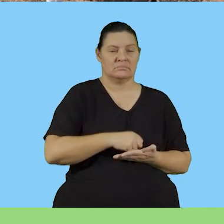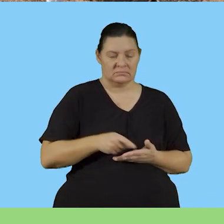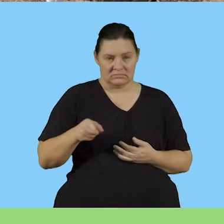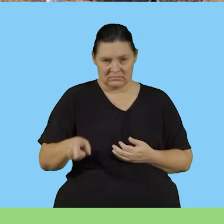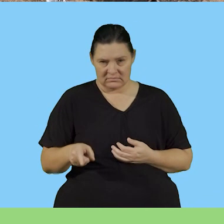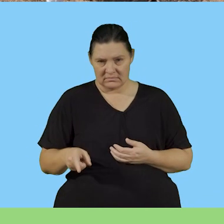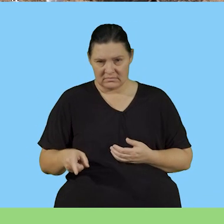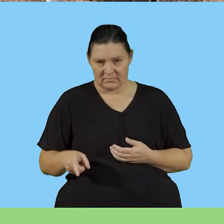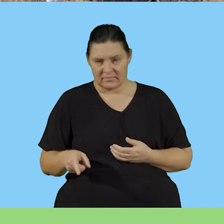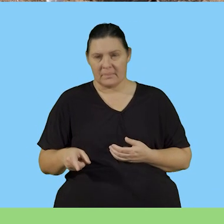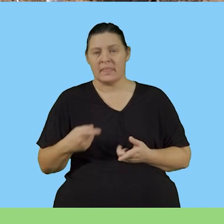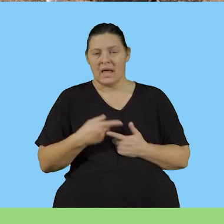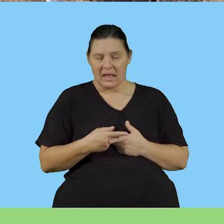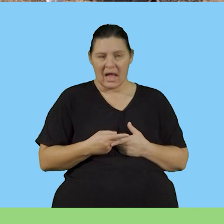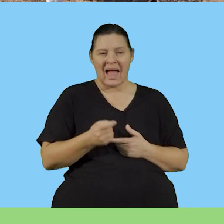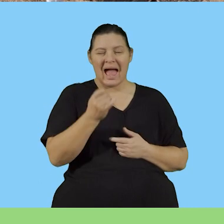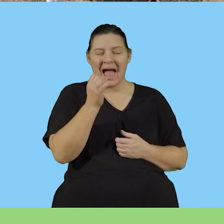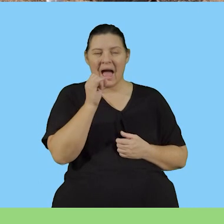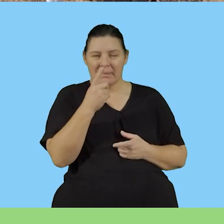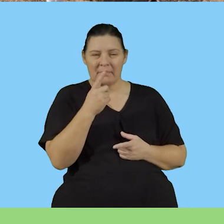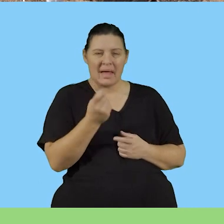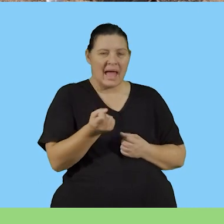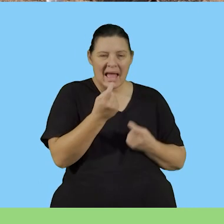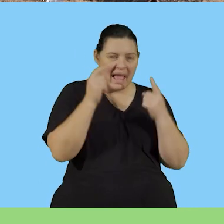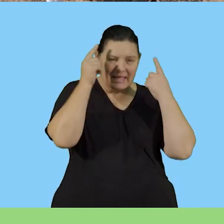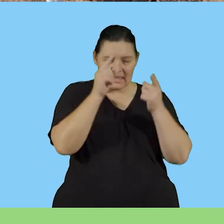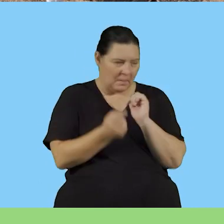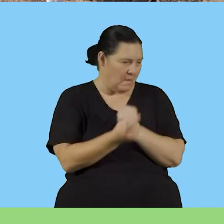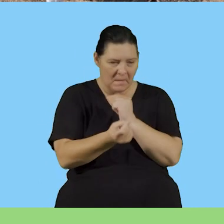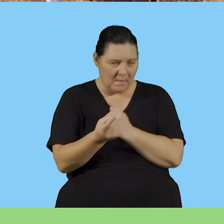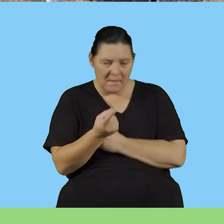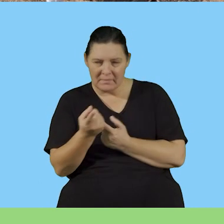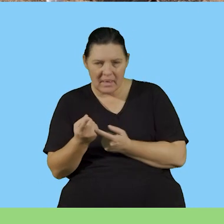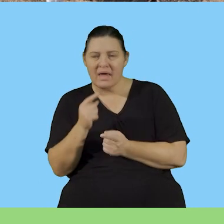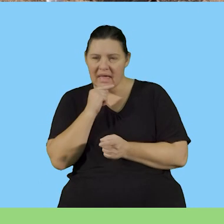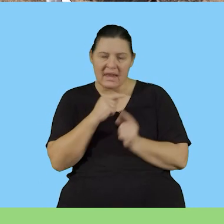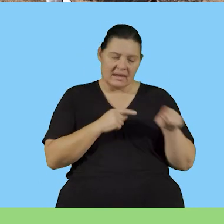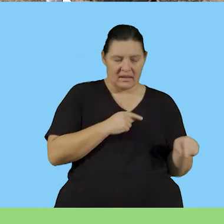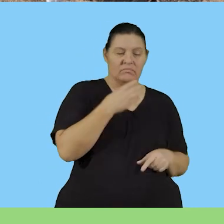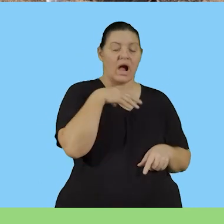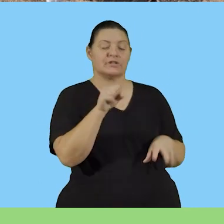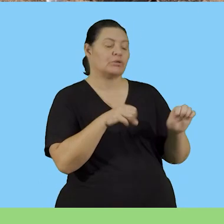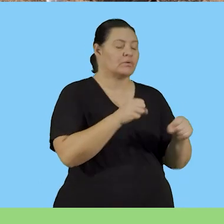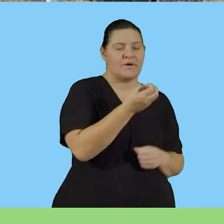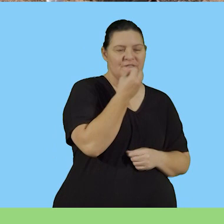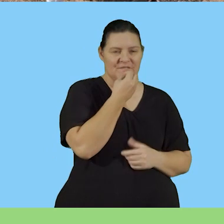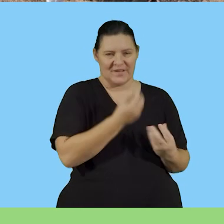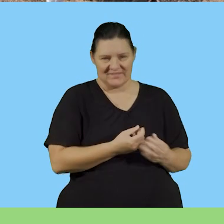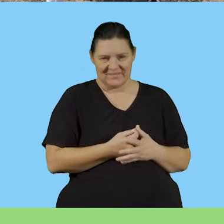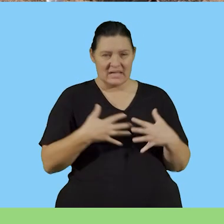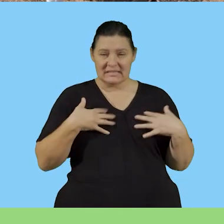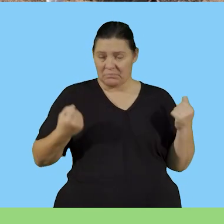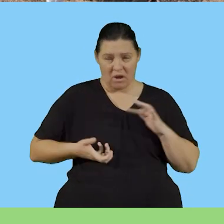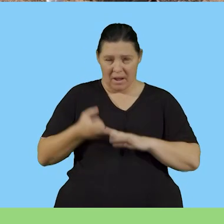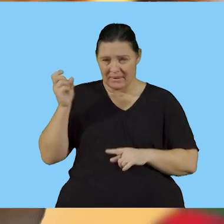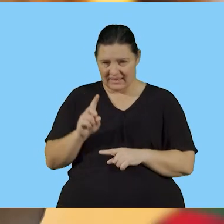is grazing, and then as it grazes, obviously the small insects are going to pop up, and as they pop up, the egret is getting its